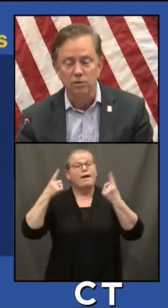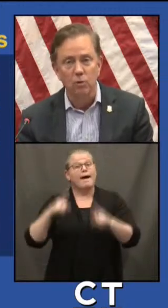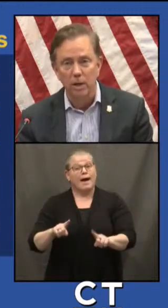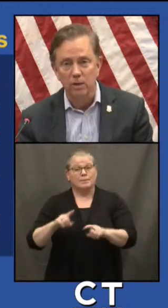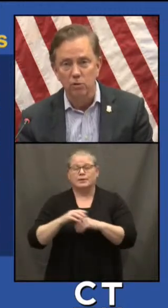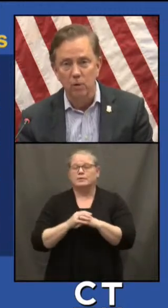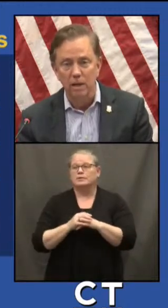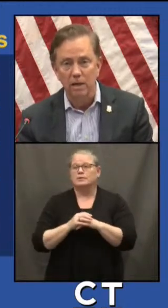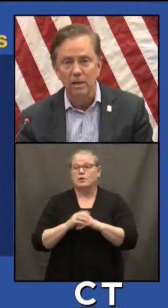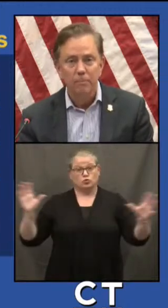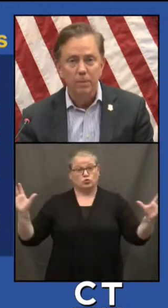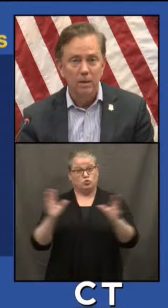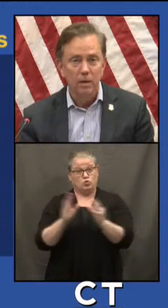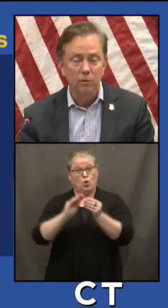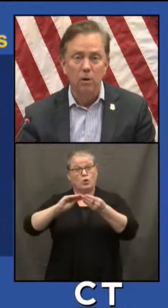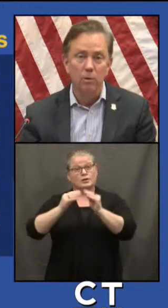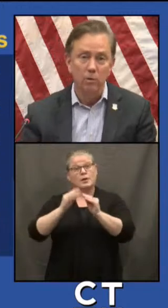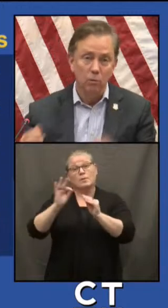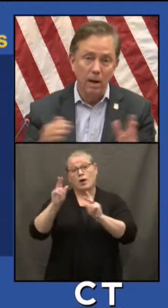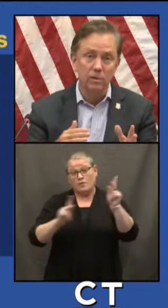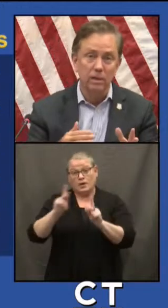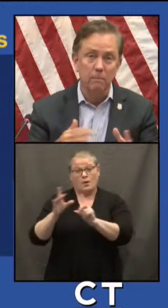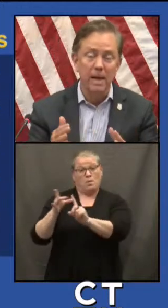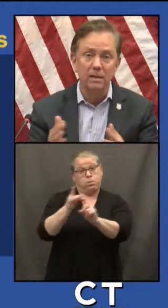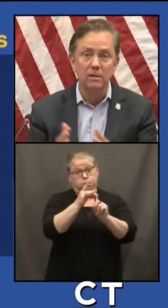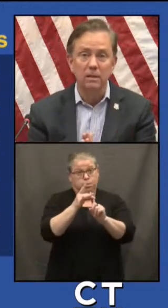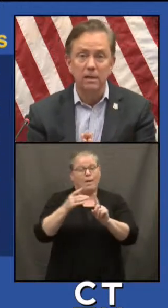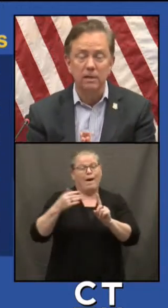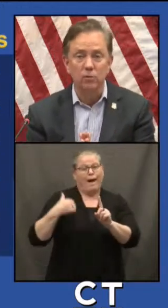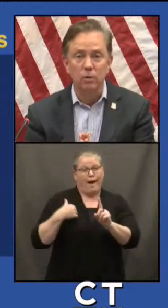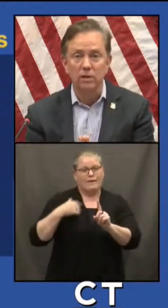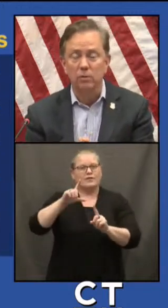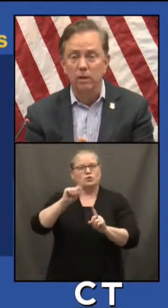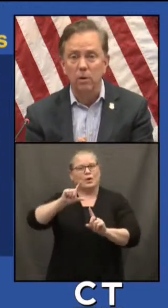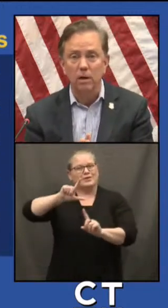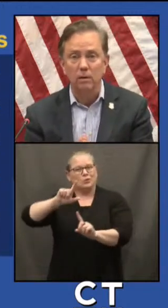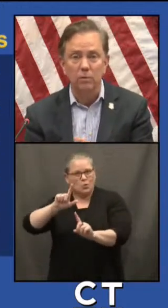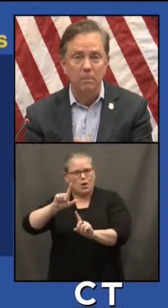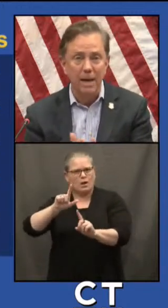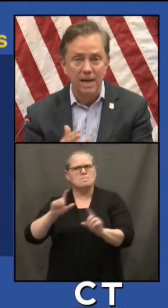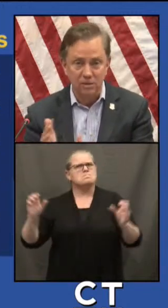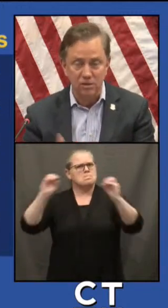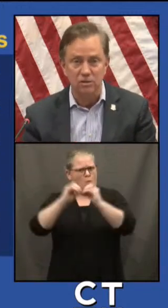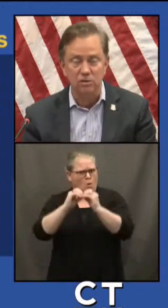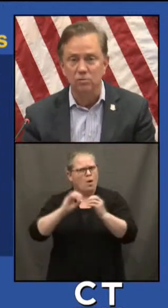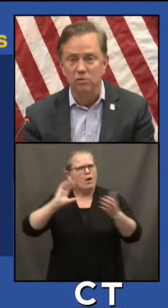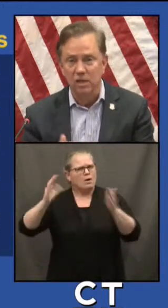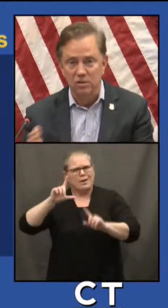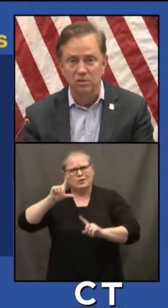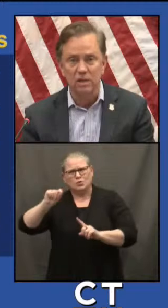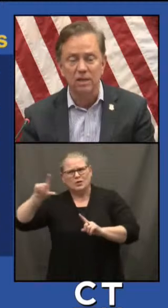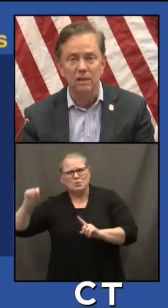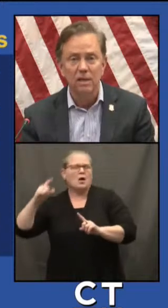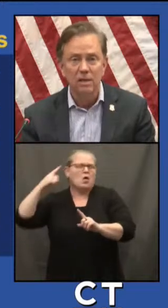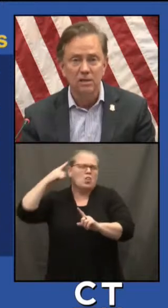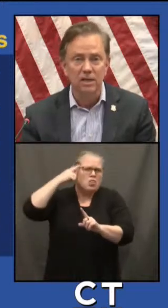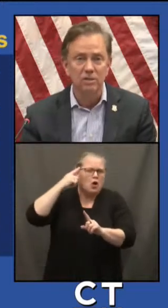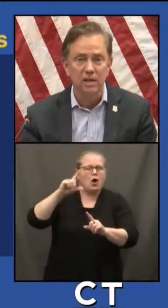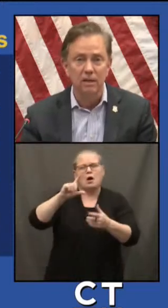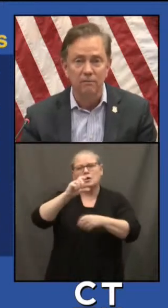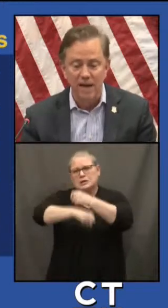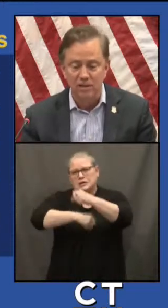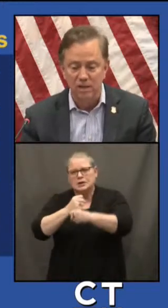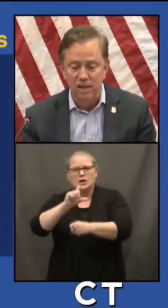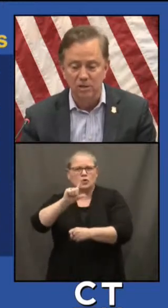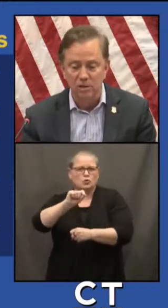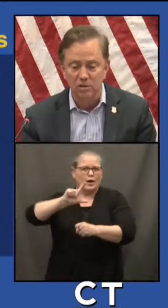in 2020. You thought we were rounding the bend in 2021 with masks and social distancing, testing